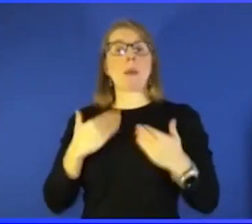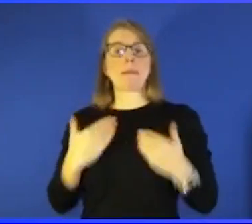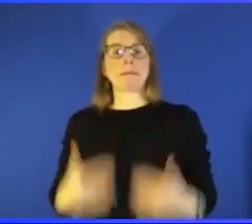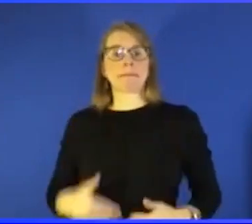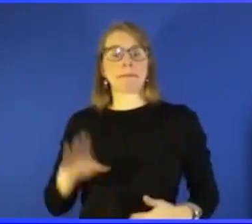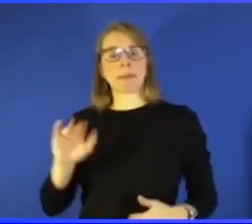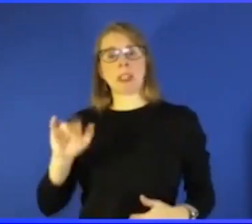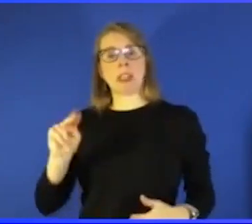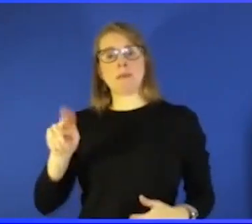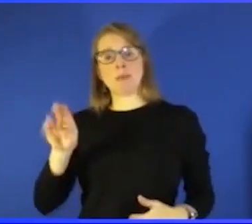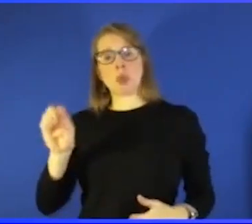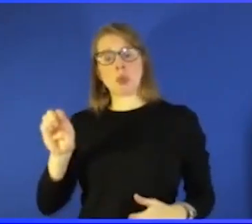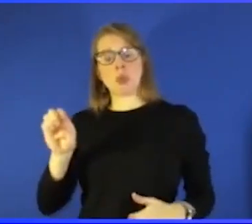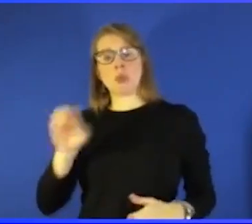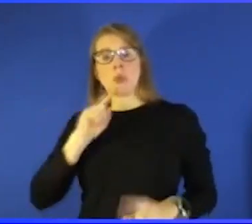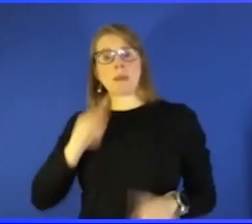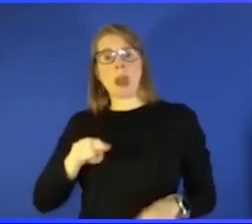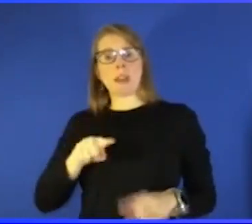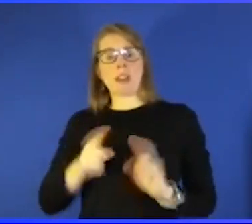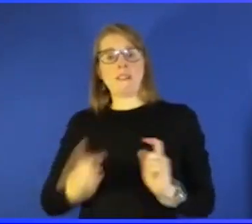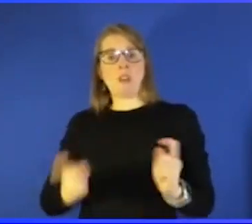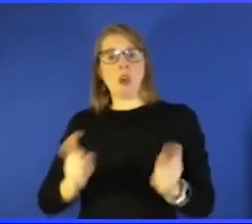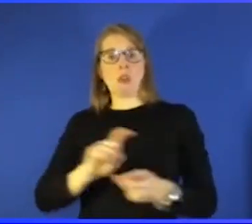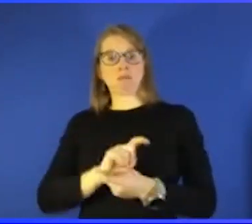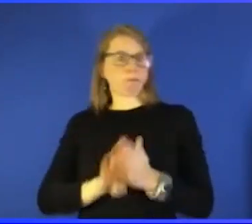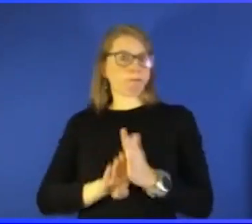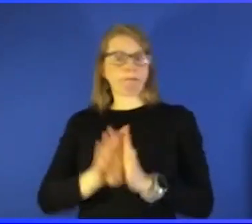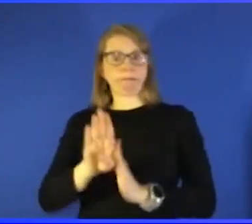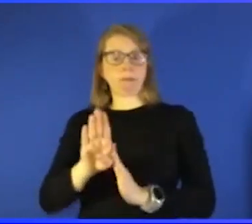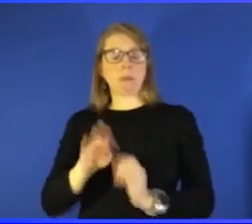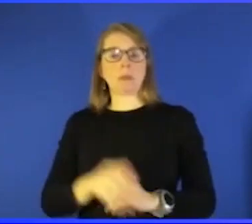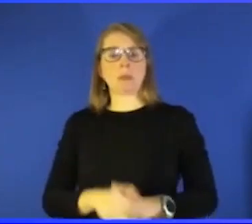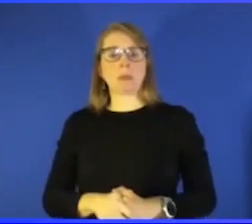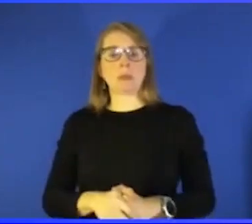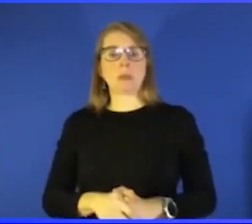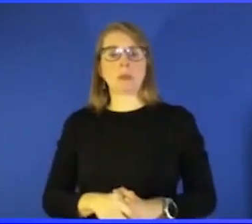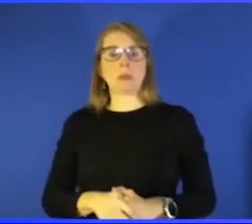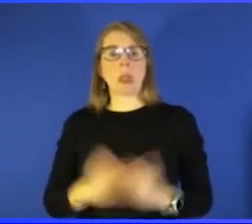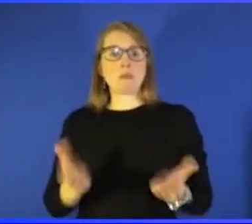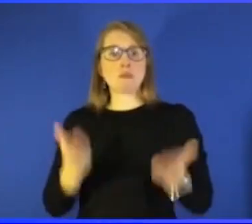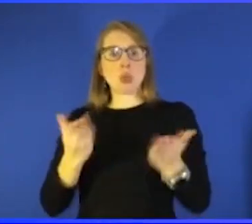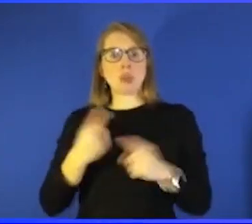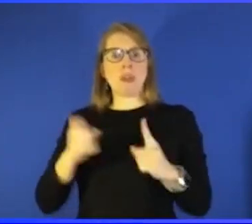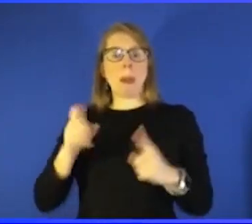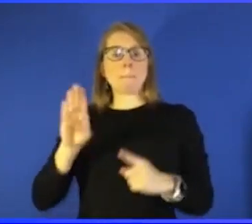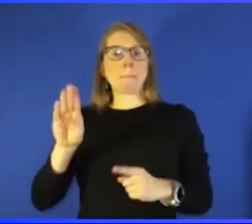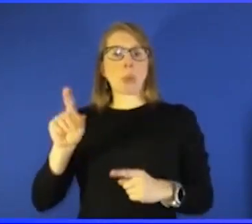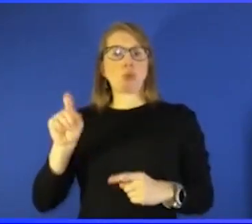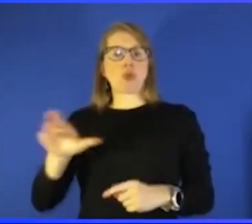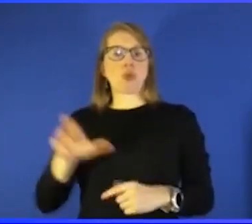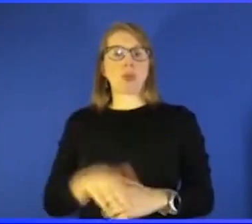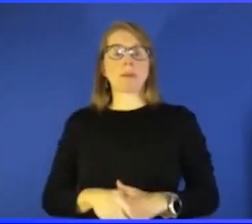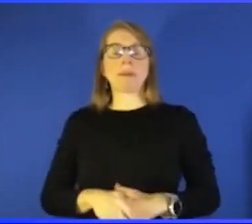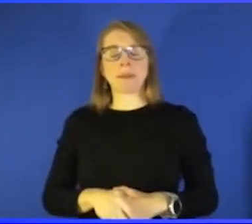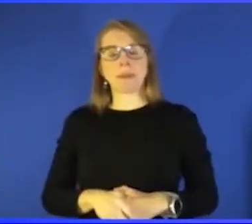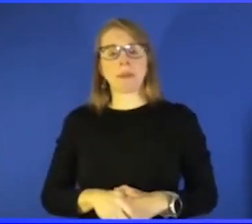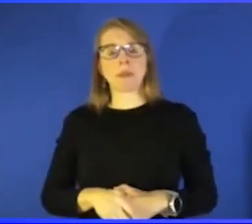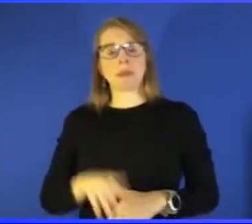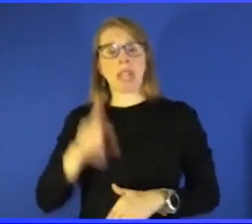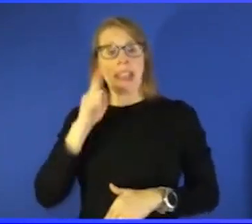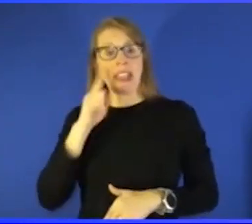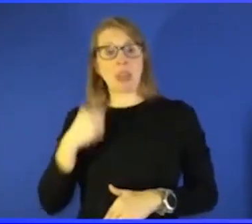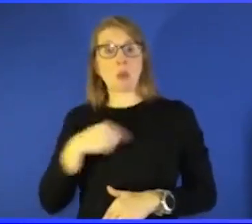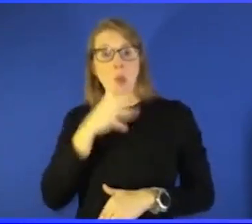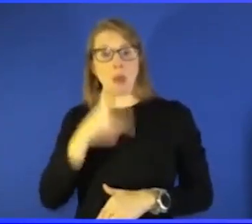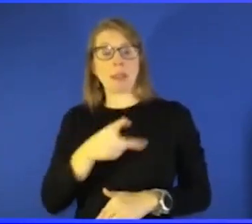further evolve, and then you get that boost from the booster. I think, and Dr. Adiga could weigh in too, I think we are going to be moving